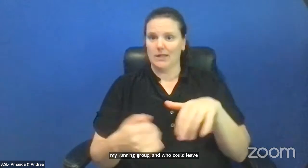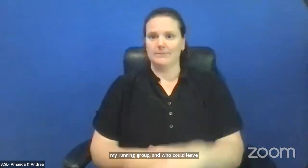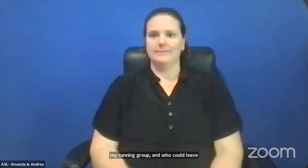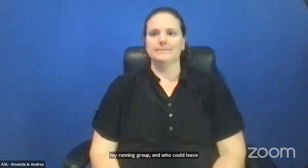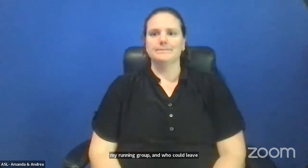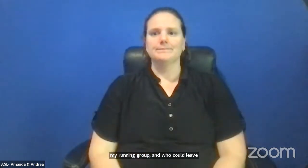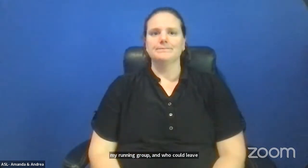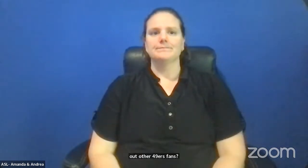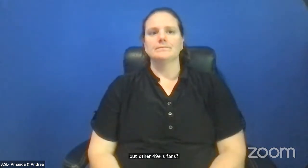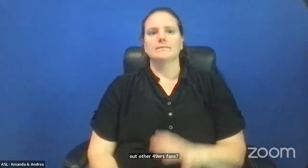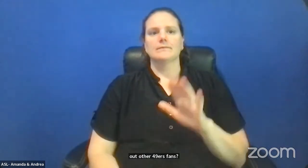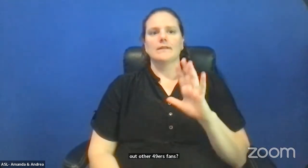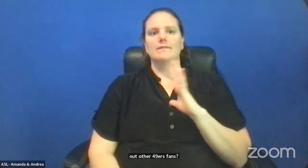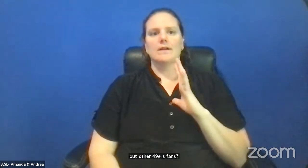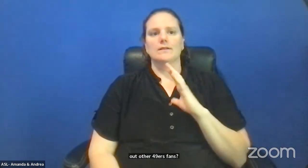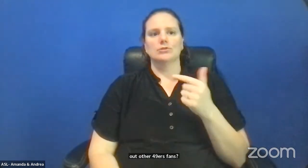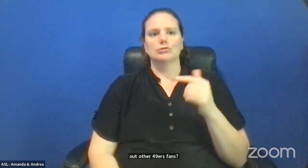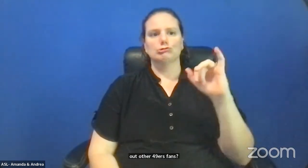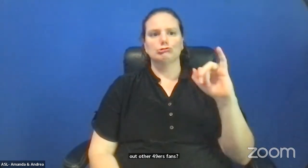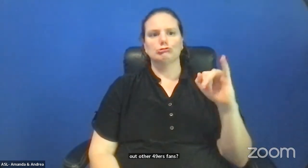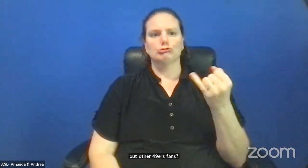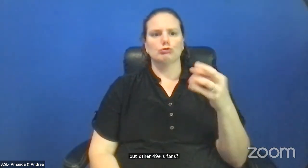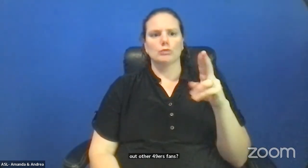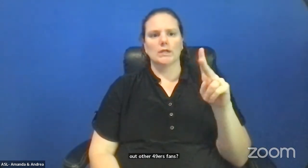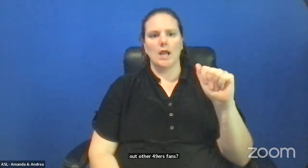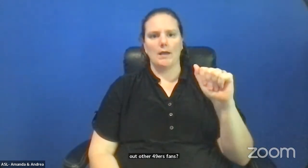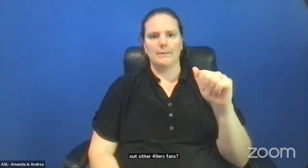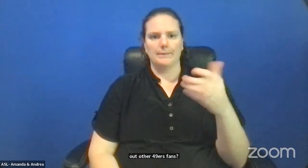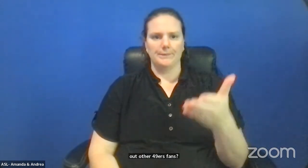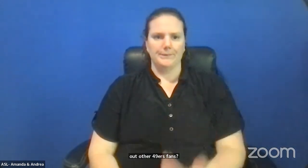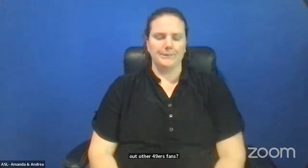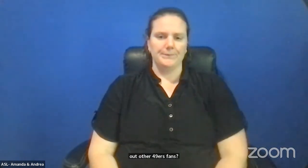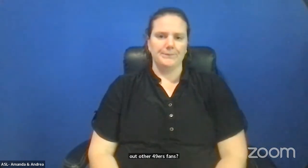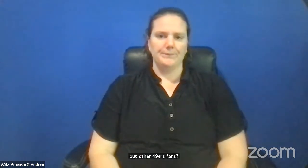And I will go to Jarina.